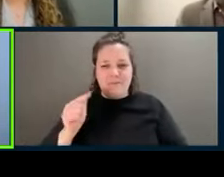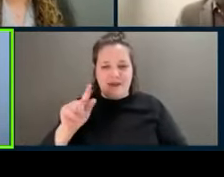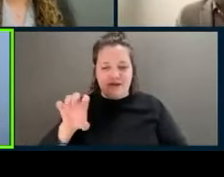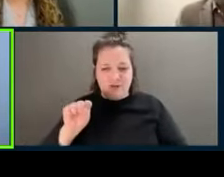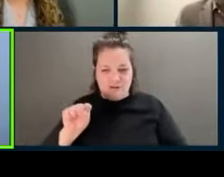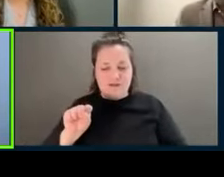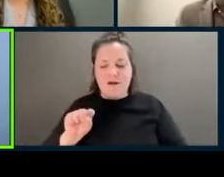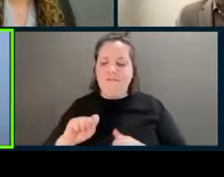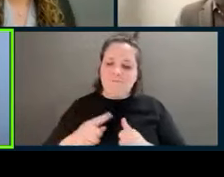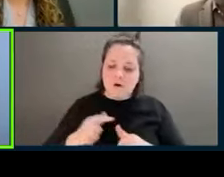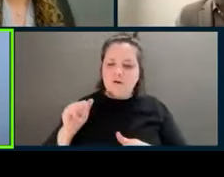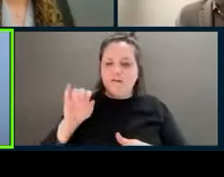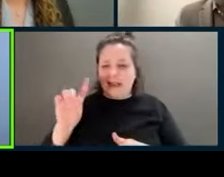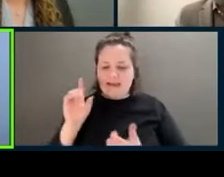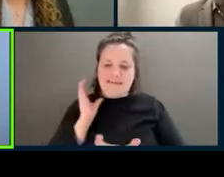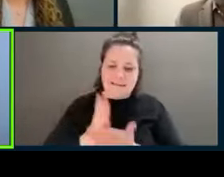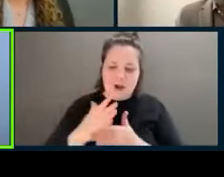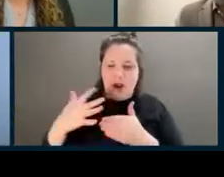first aid, stop the bleeding.